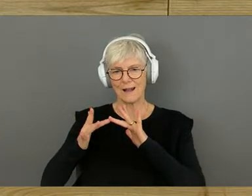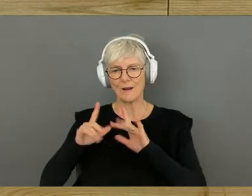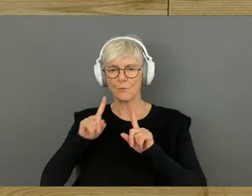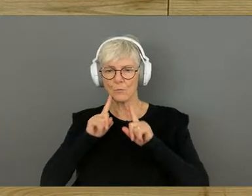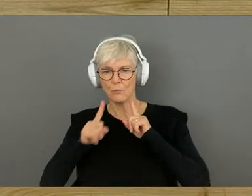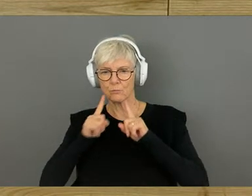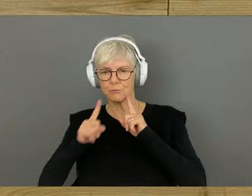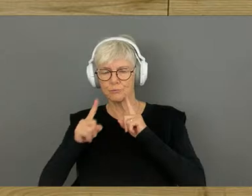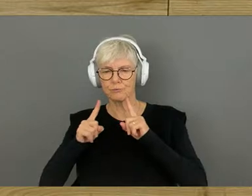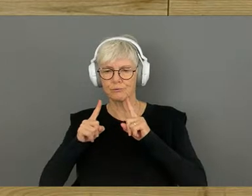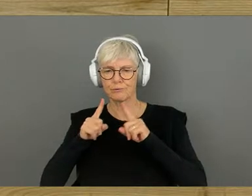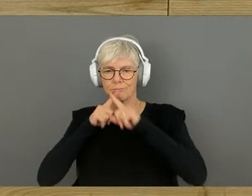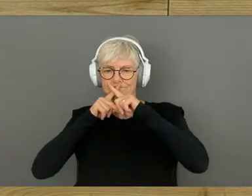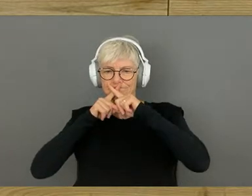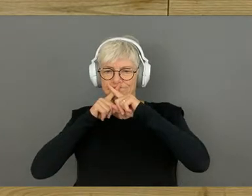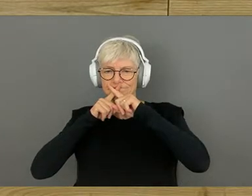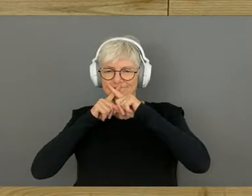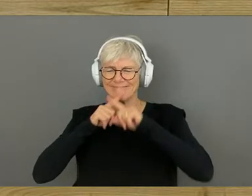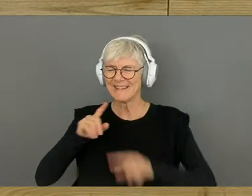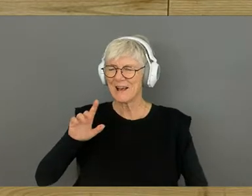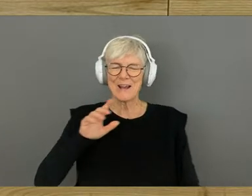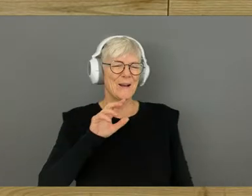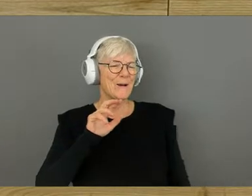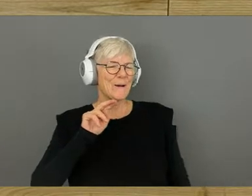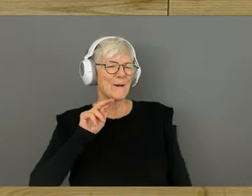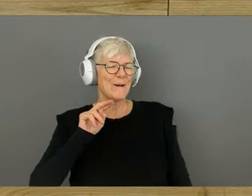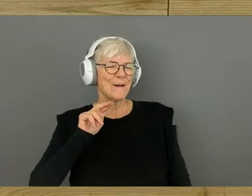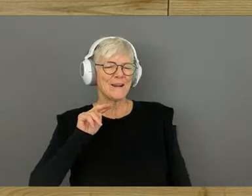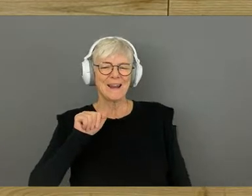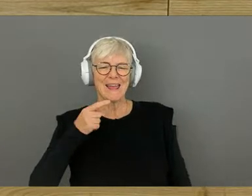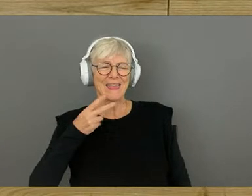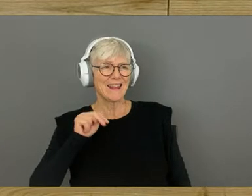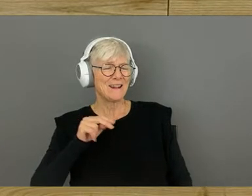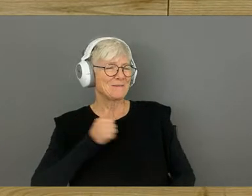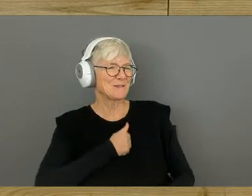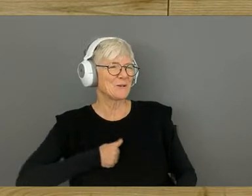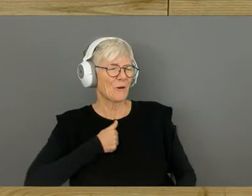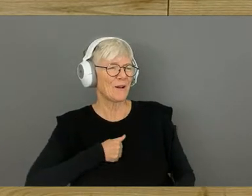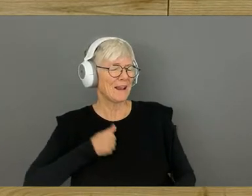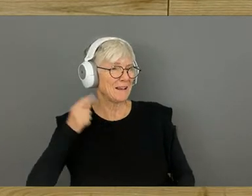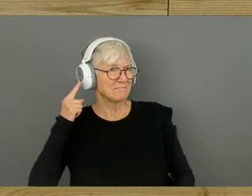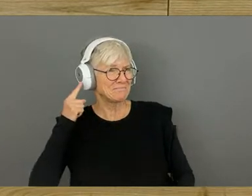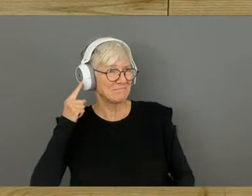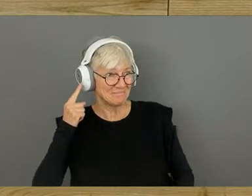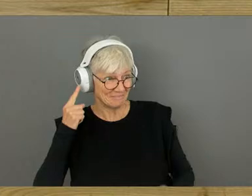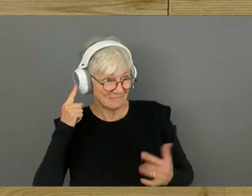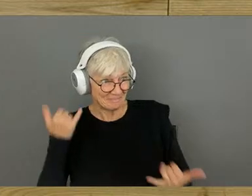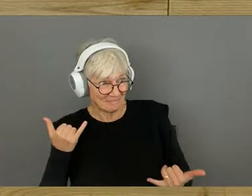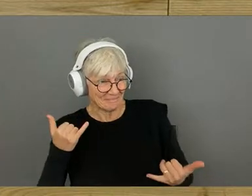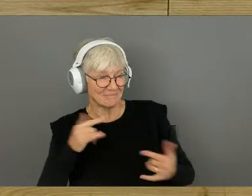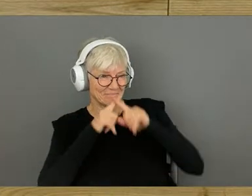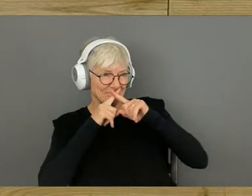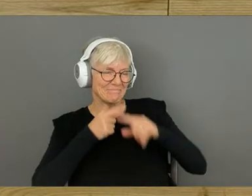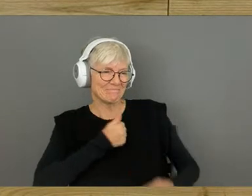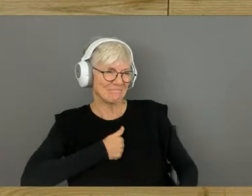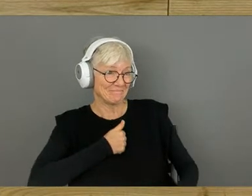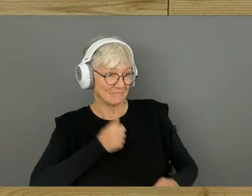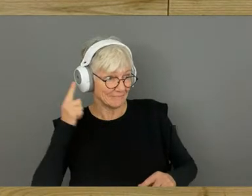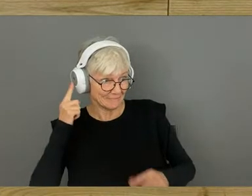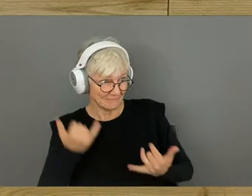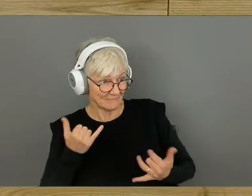Oh, sorry. Can you hear me now? I Loud must and not clear. have heard that you were calling for me. That's my fault. Can you hear me now? Yes,